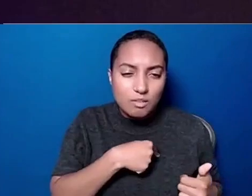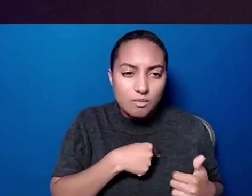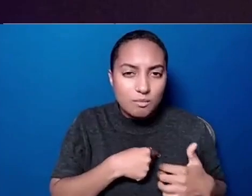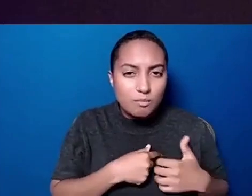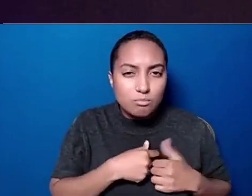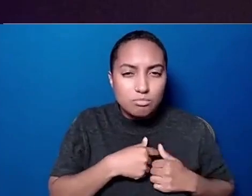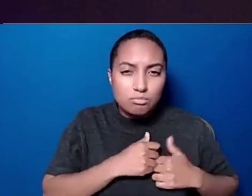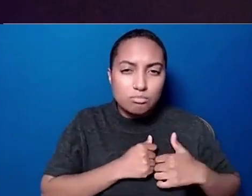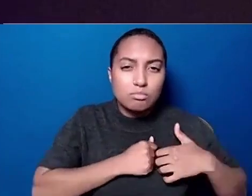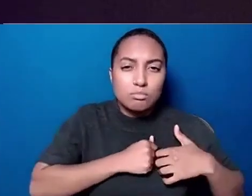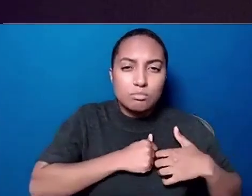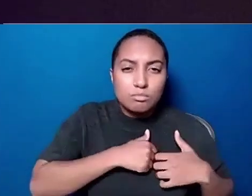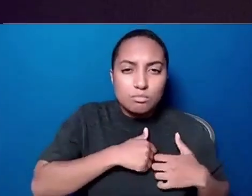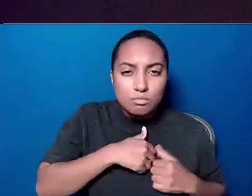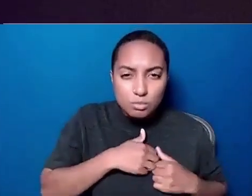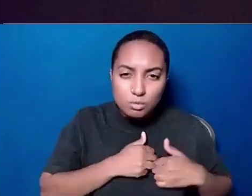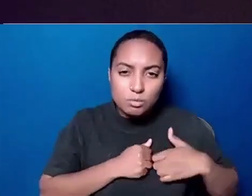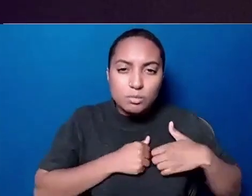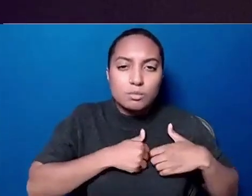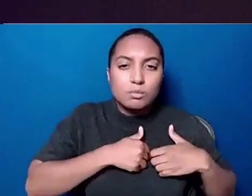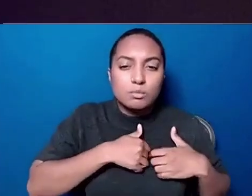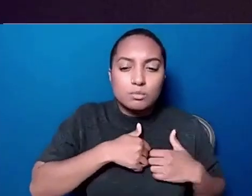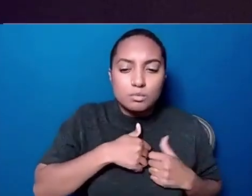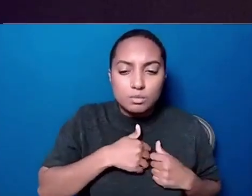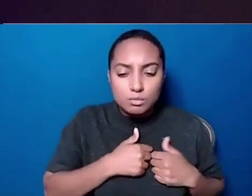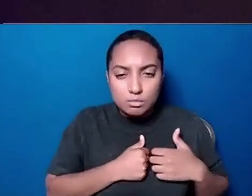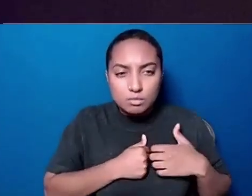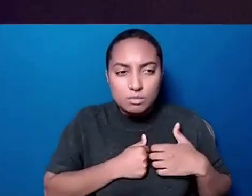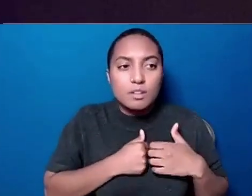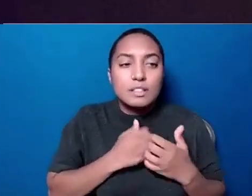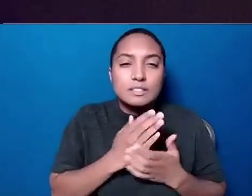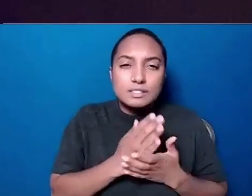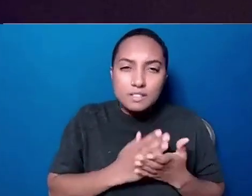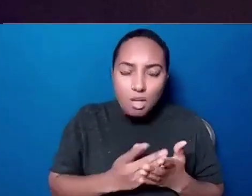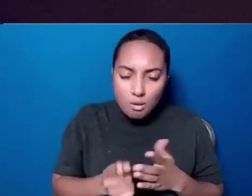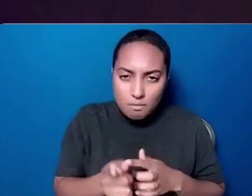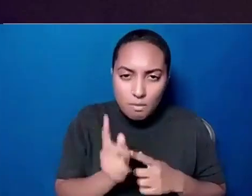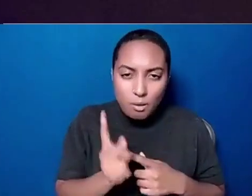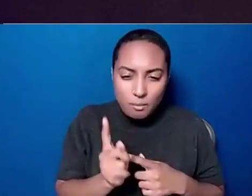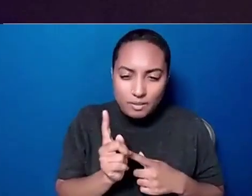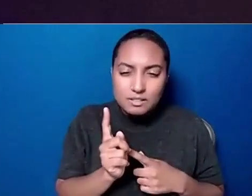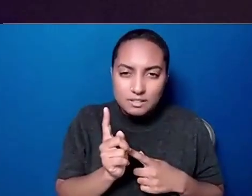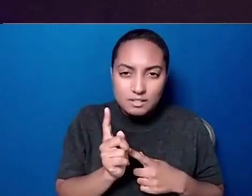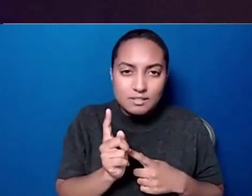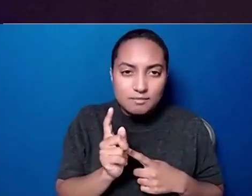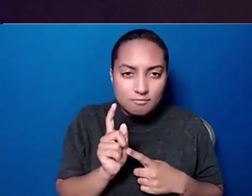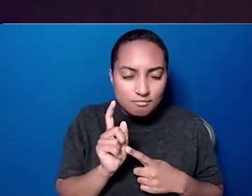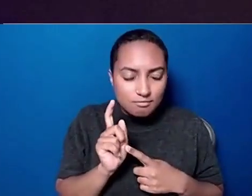family. Some moments be like that.